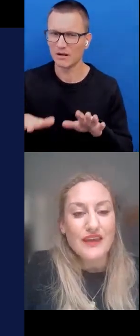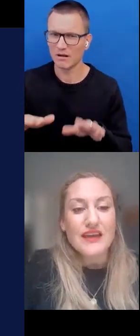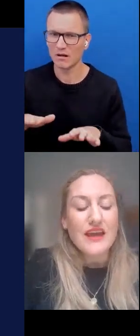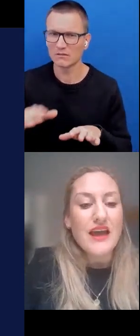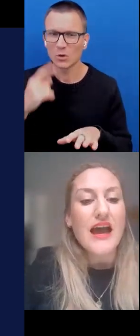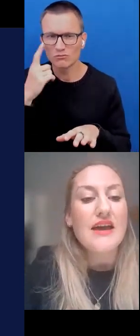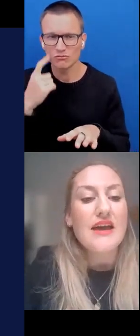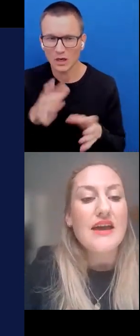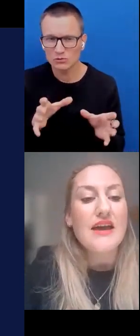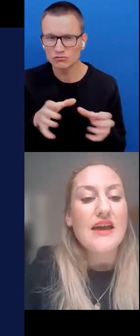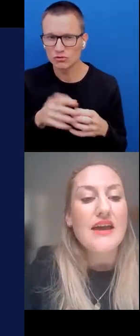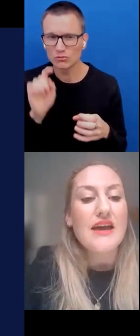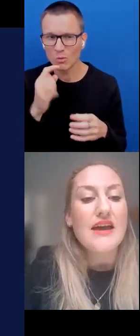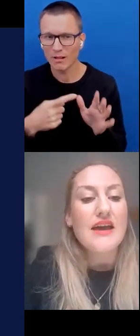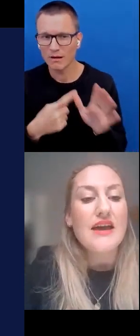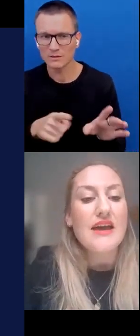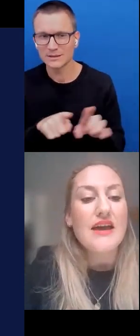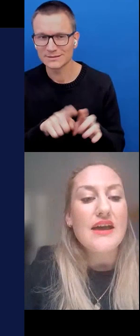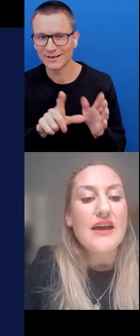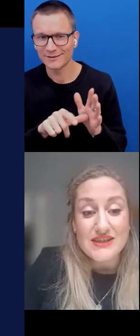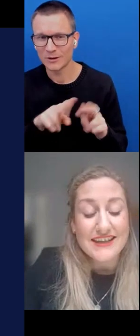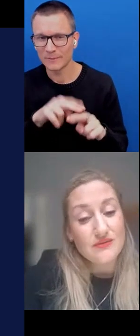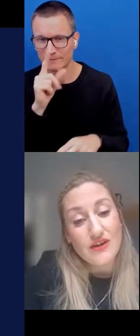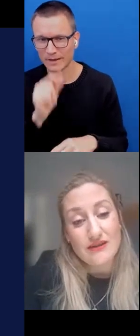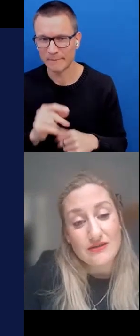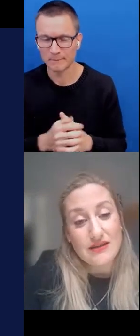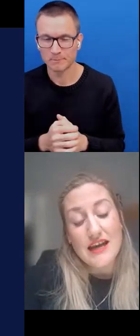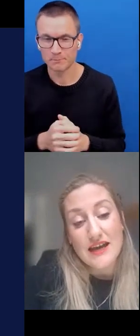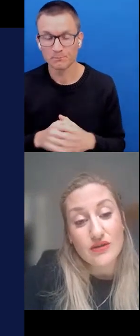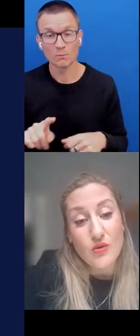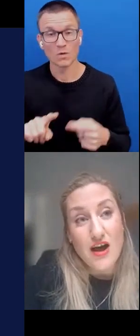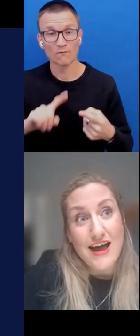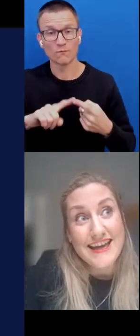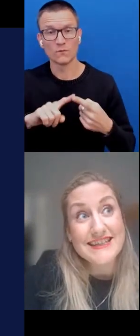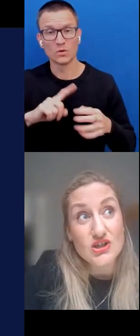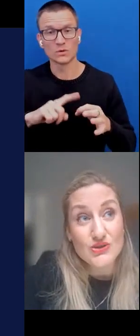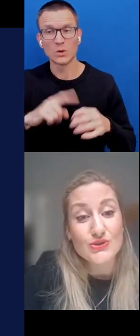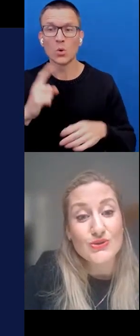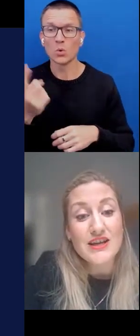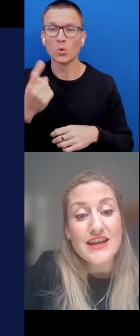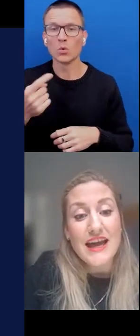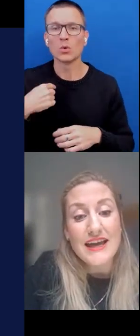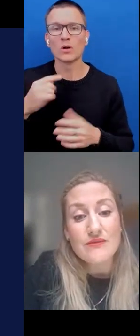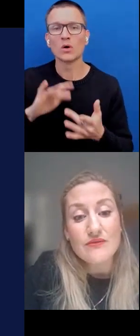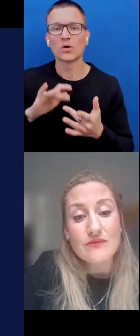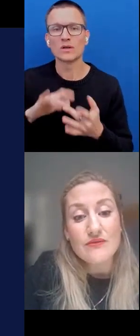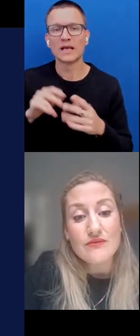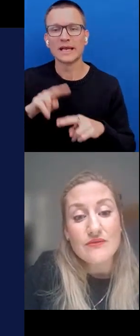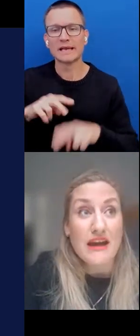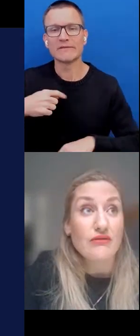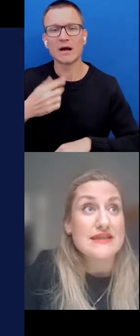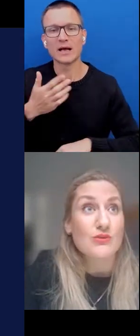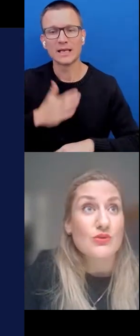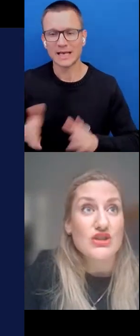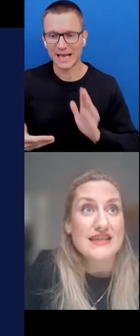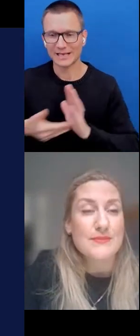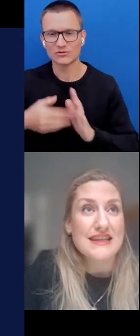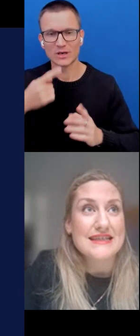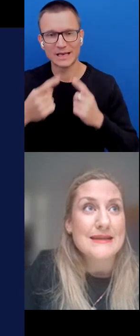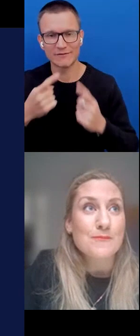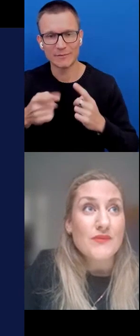possible. The first question is, who do I contact if I require additional information about